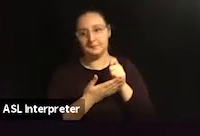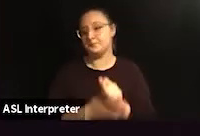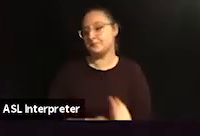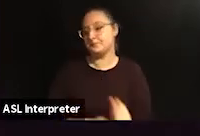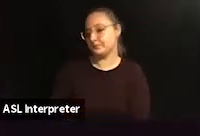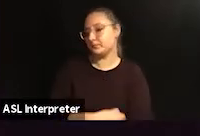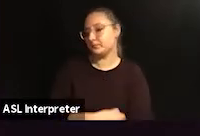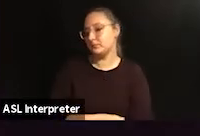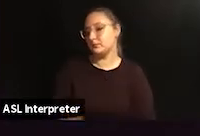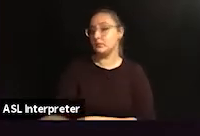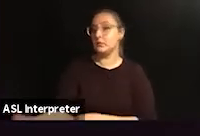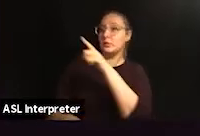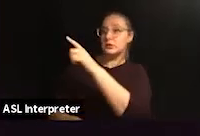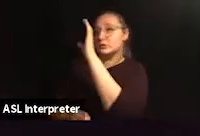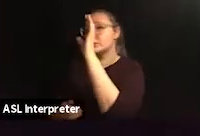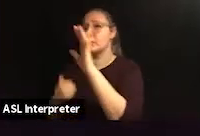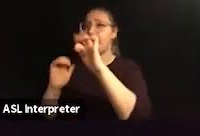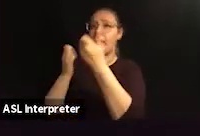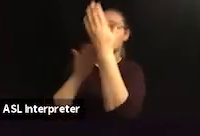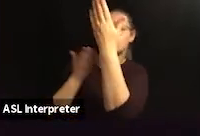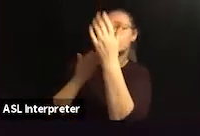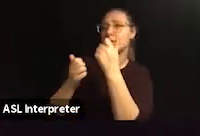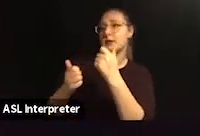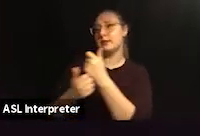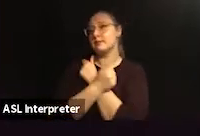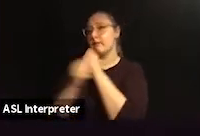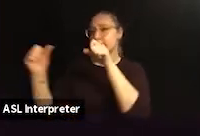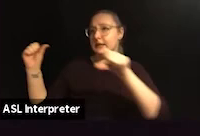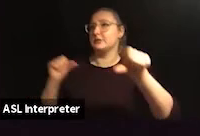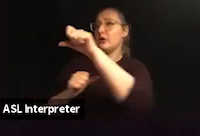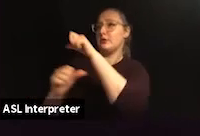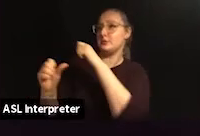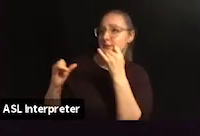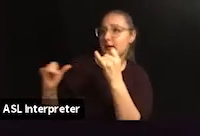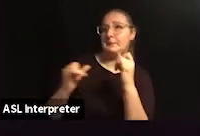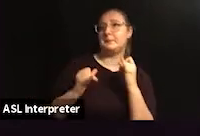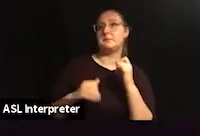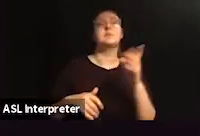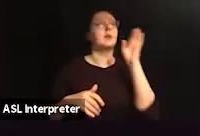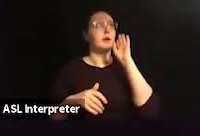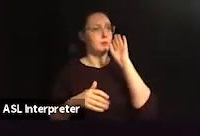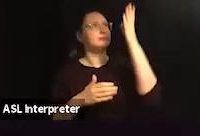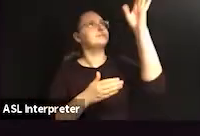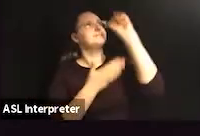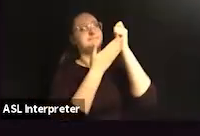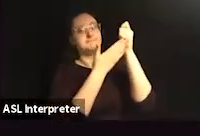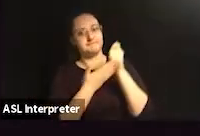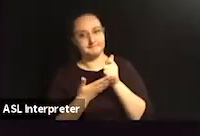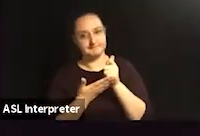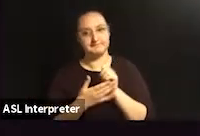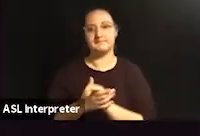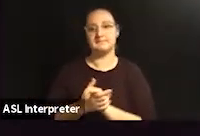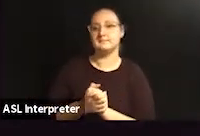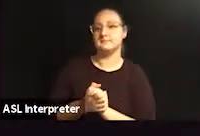all persons, loving your neighbor as yourself? I will, with God's help. Will you strive for justice